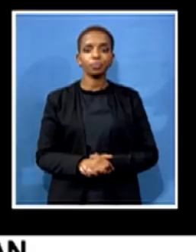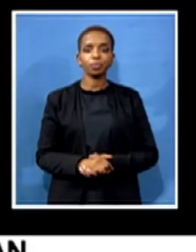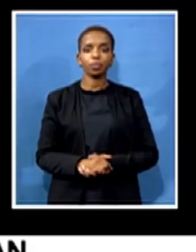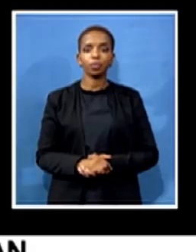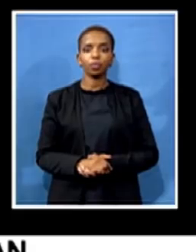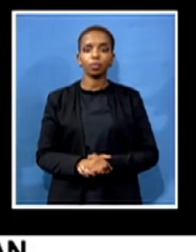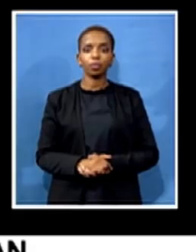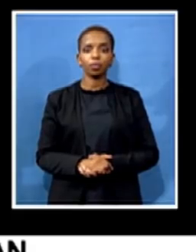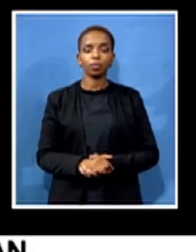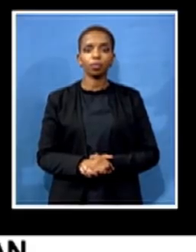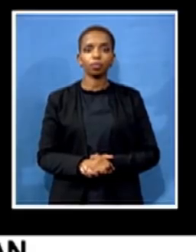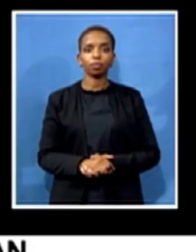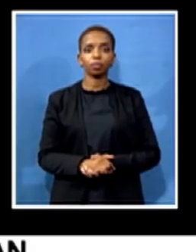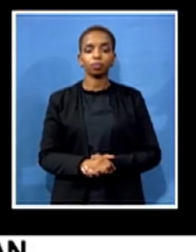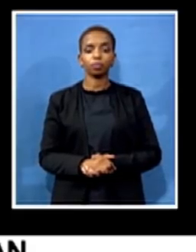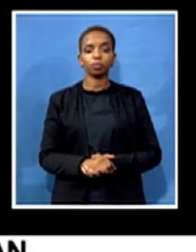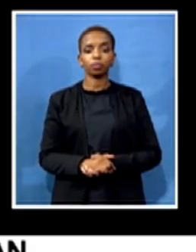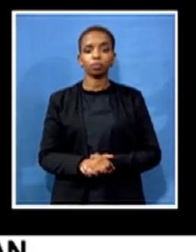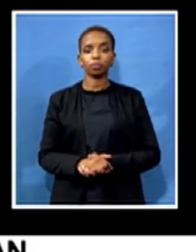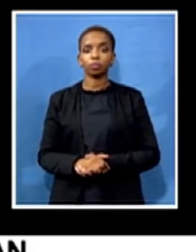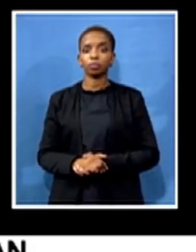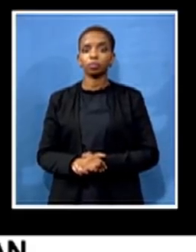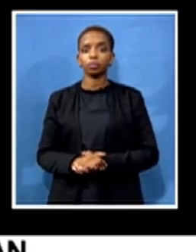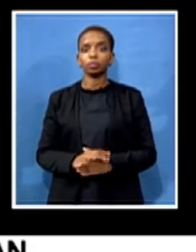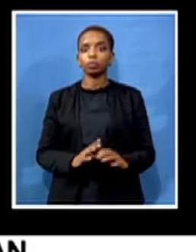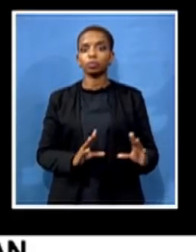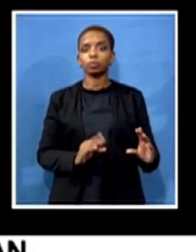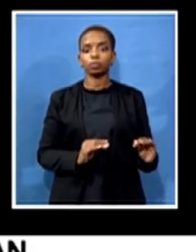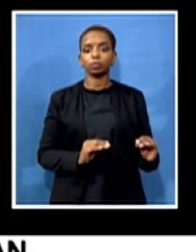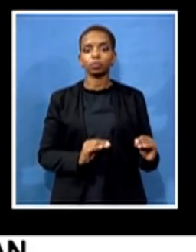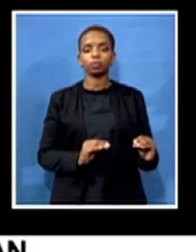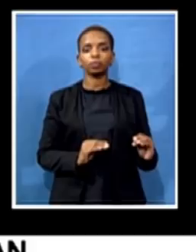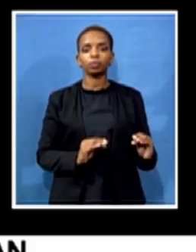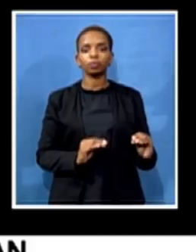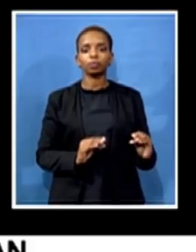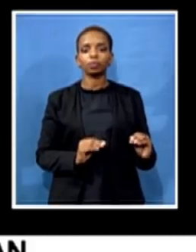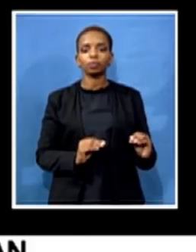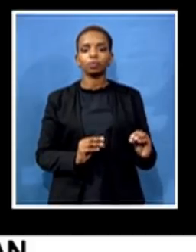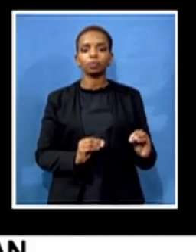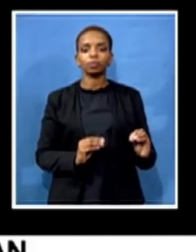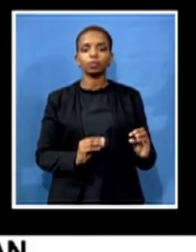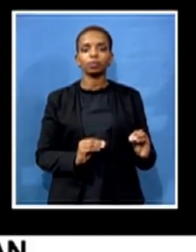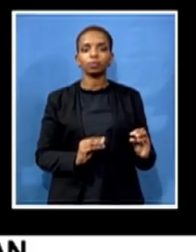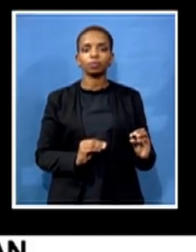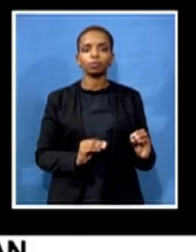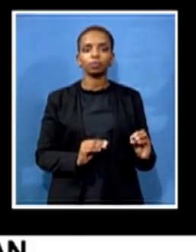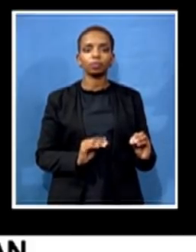Looks like it's a statement. But it's not my thing. Because I do